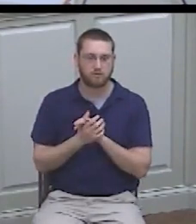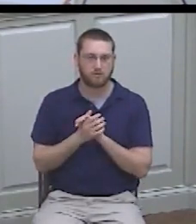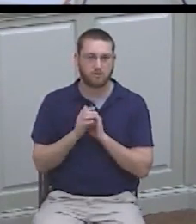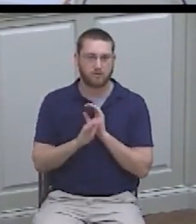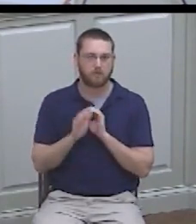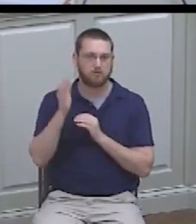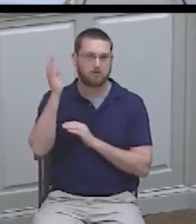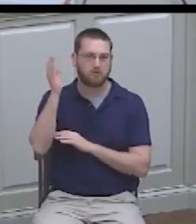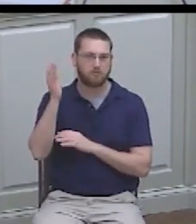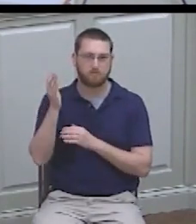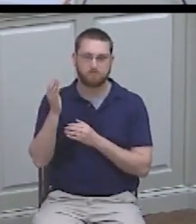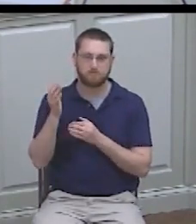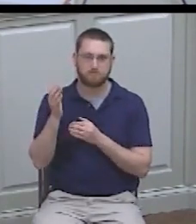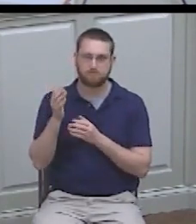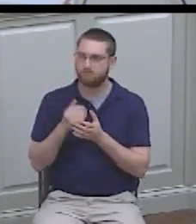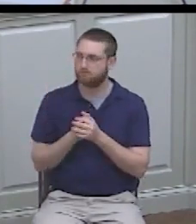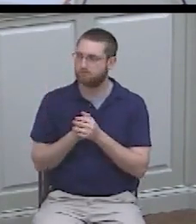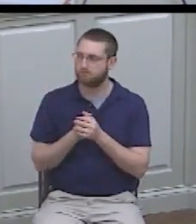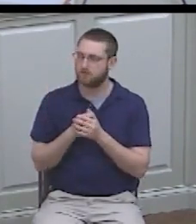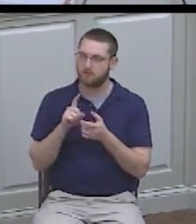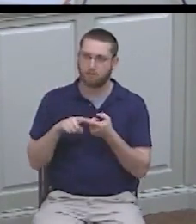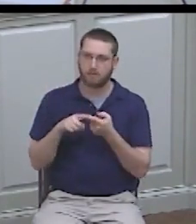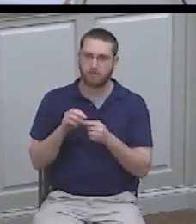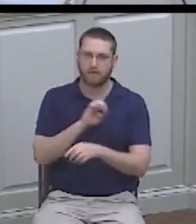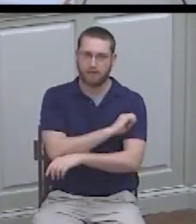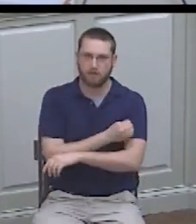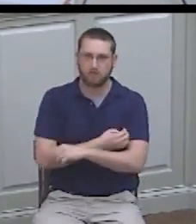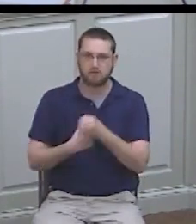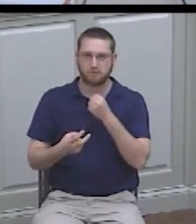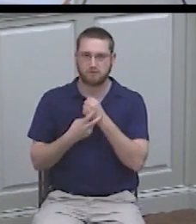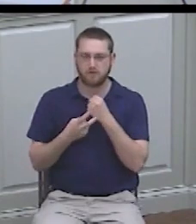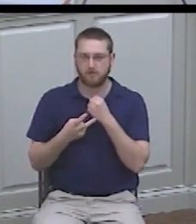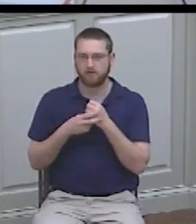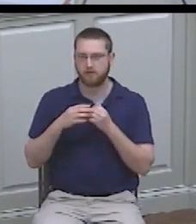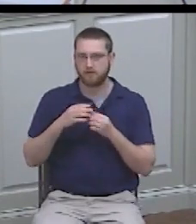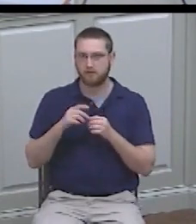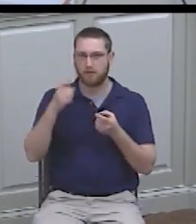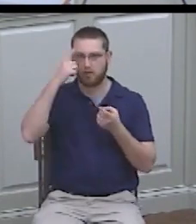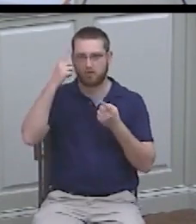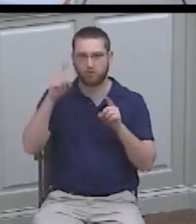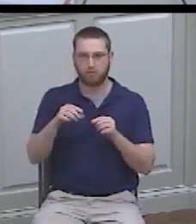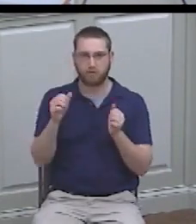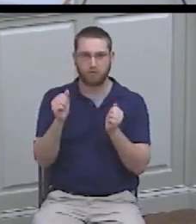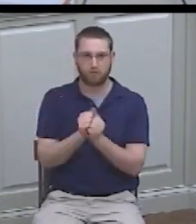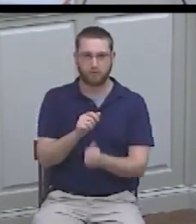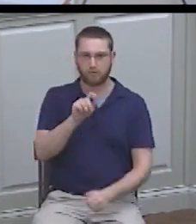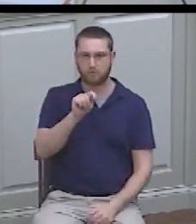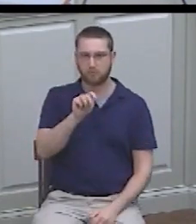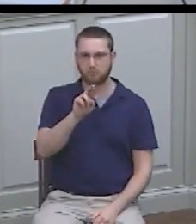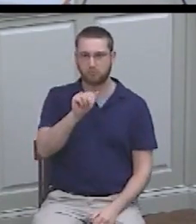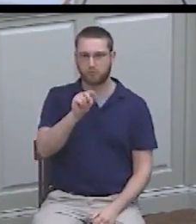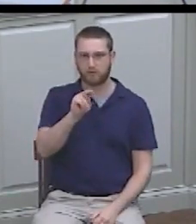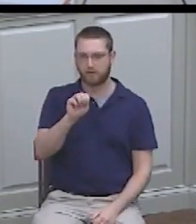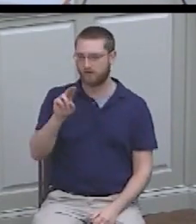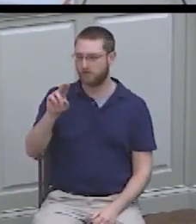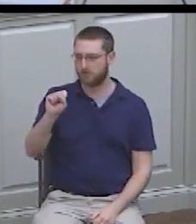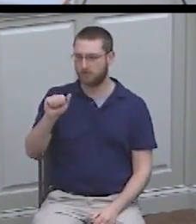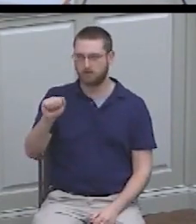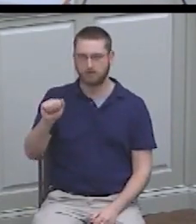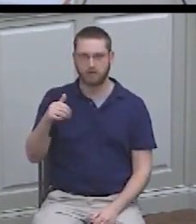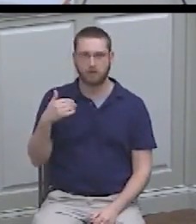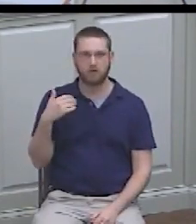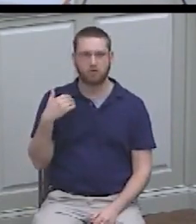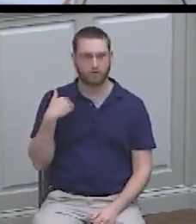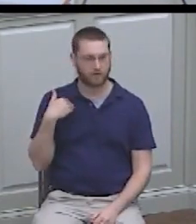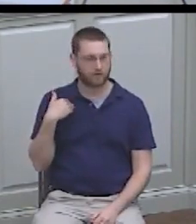presented to you tonight an energy savings performance agreement with Train USA Incorporated, who we have an